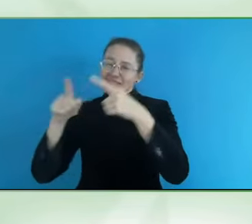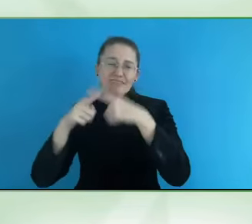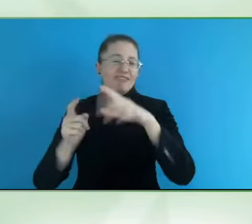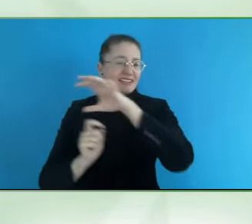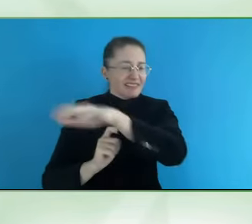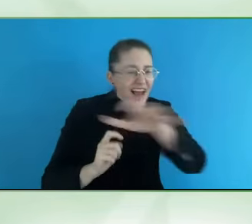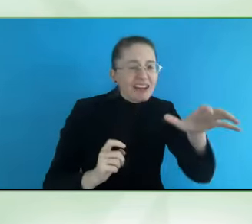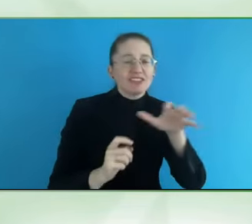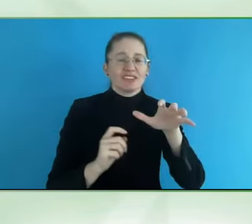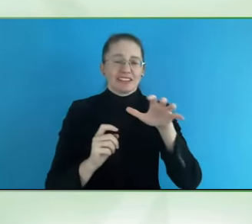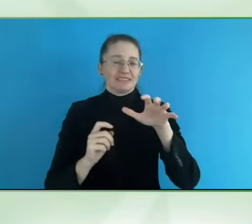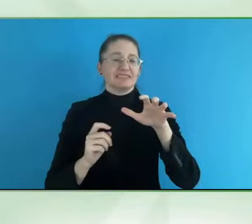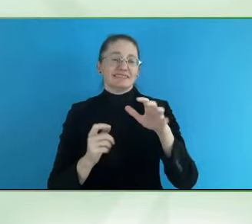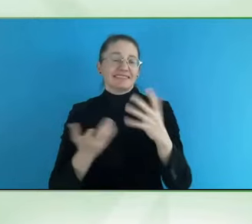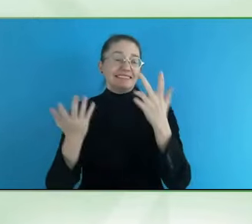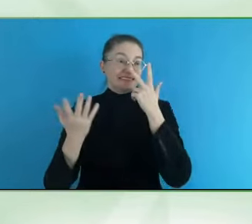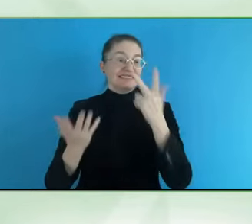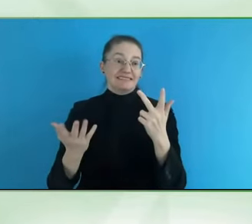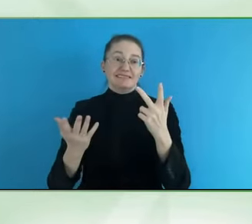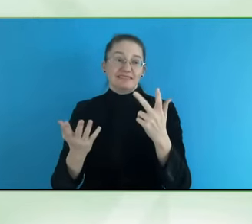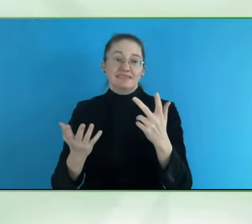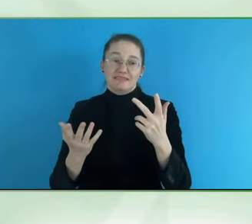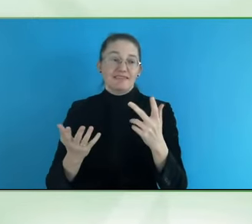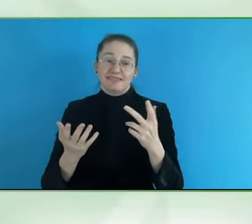other session on that.